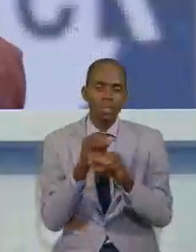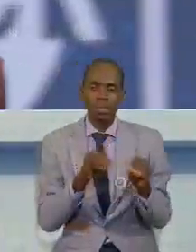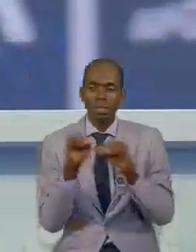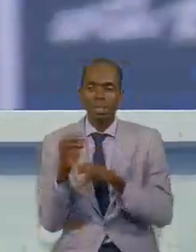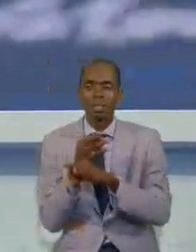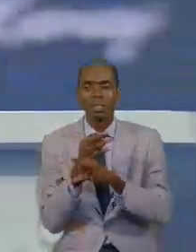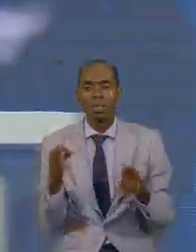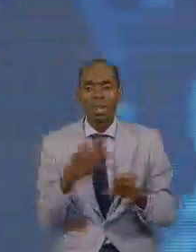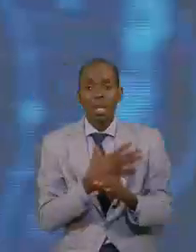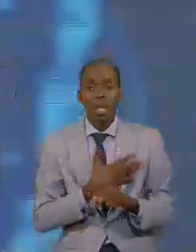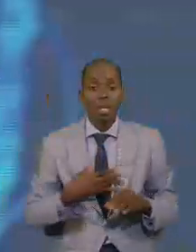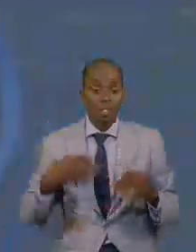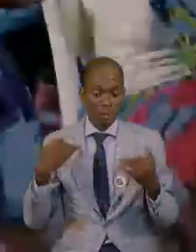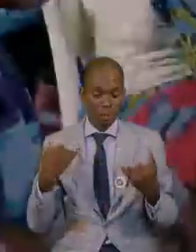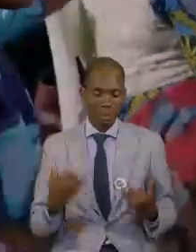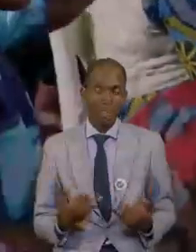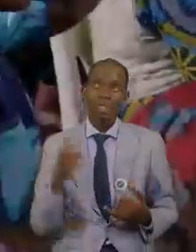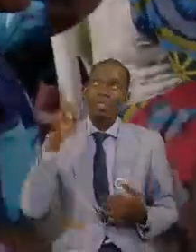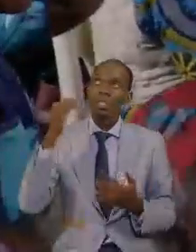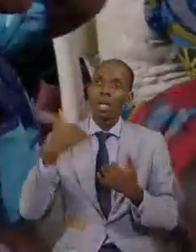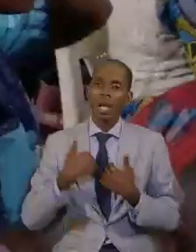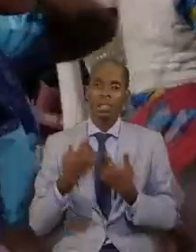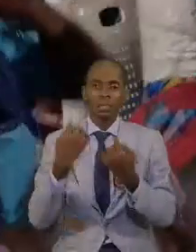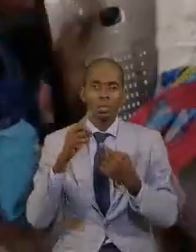And now he has come to you tonight.